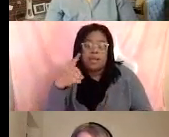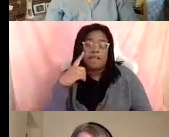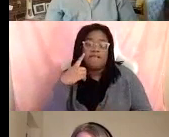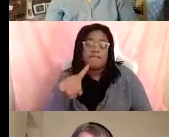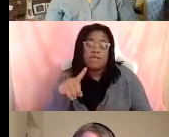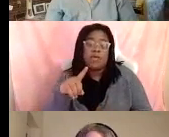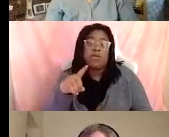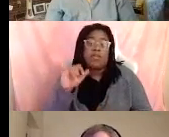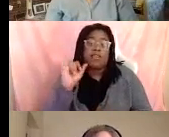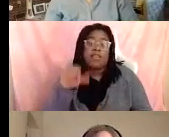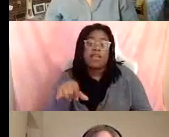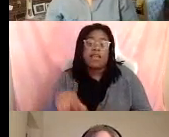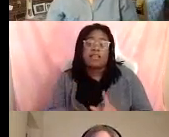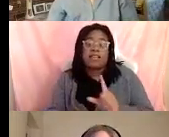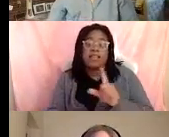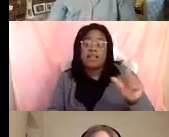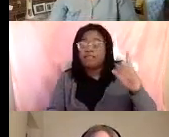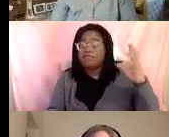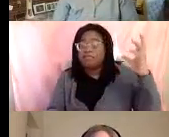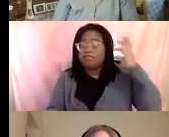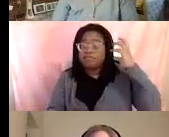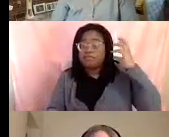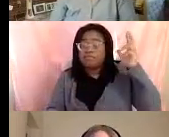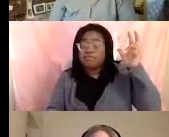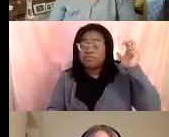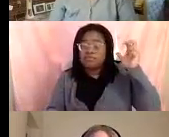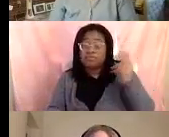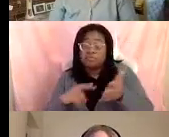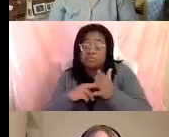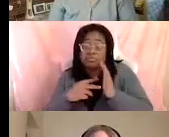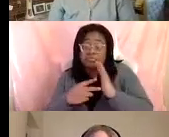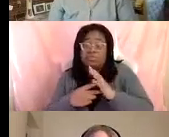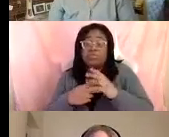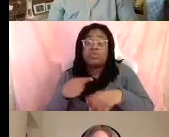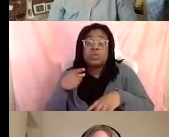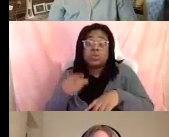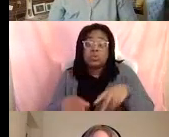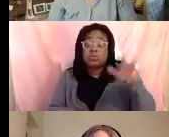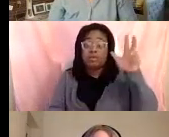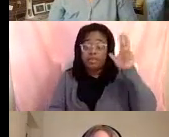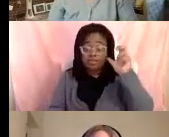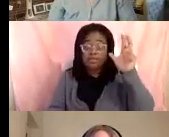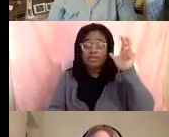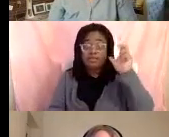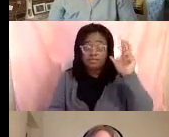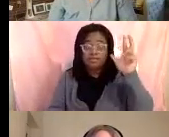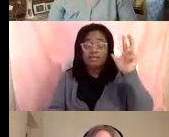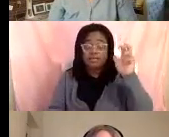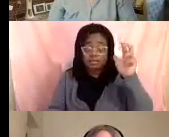the left side. And what I want you to do is to listen